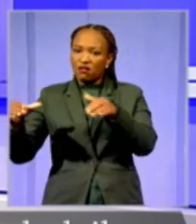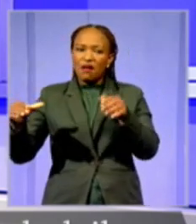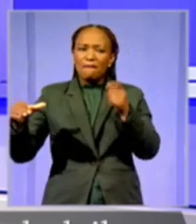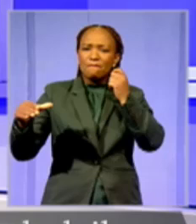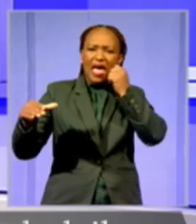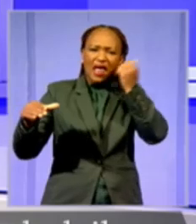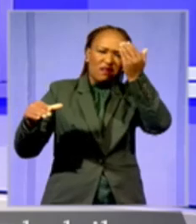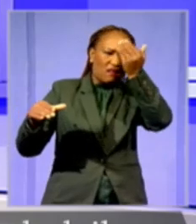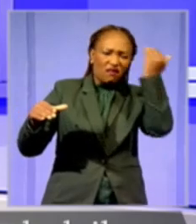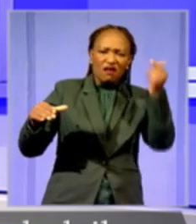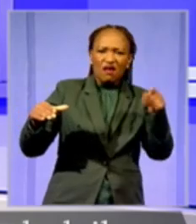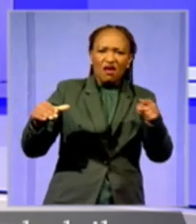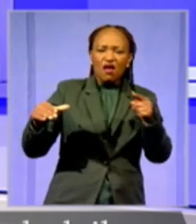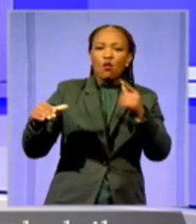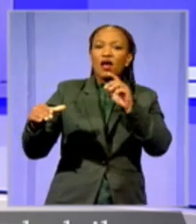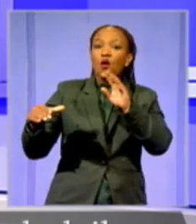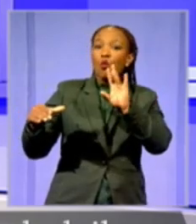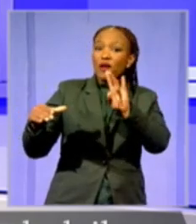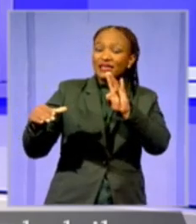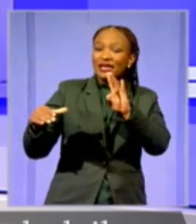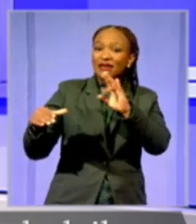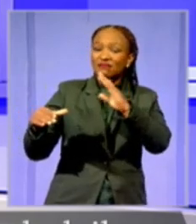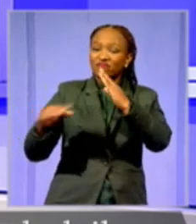laboraro maitsiboa.